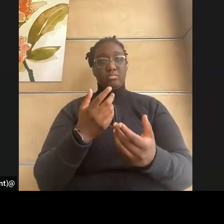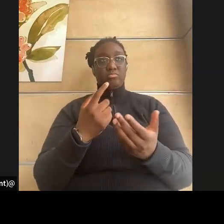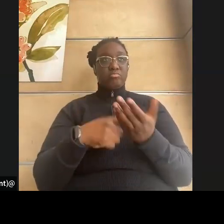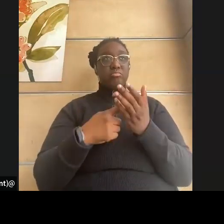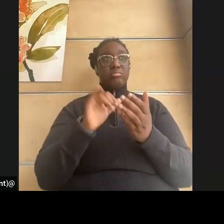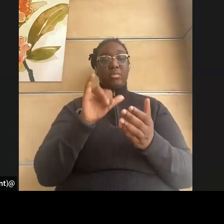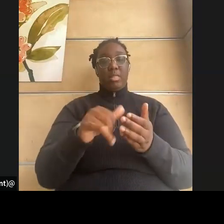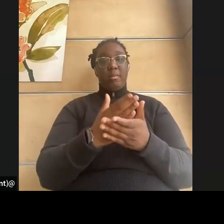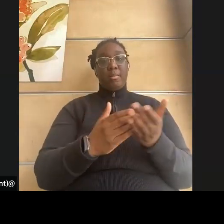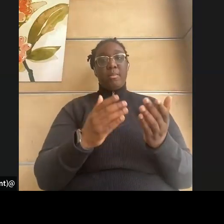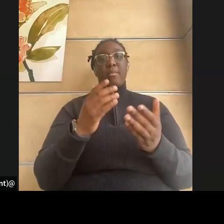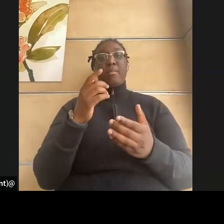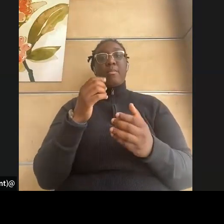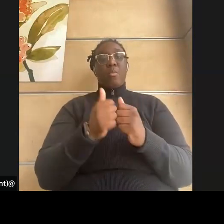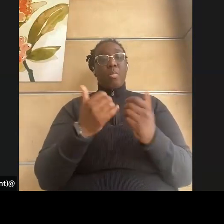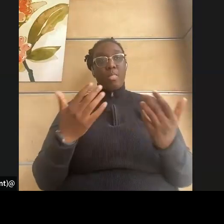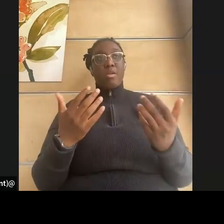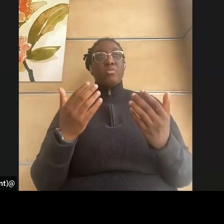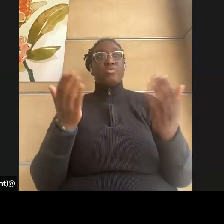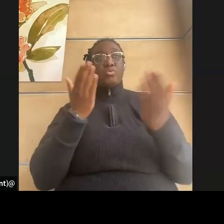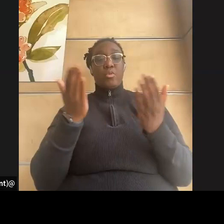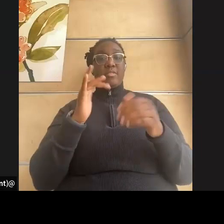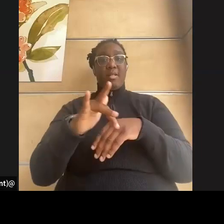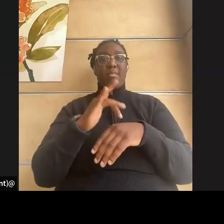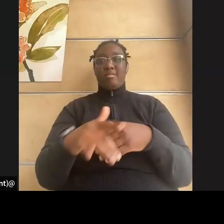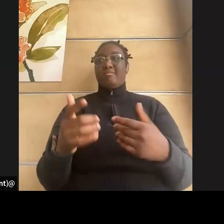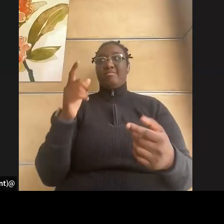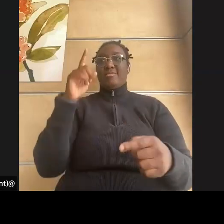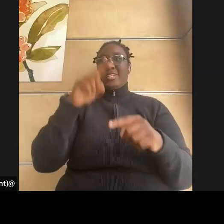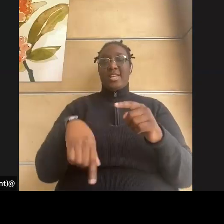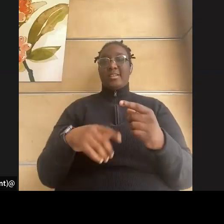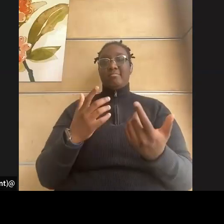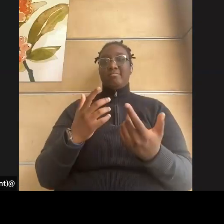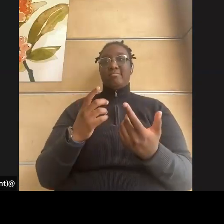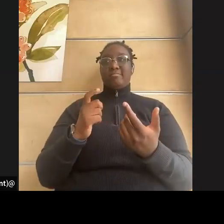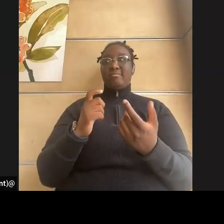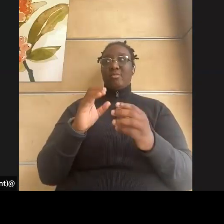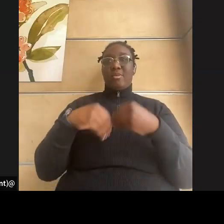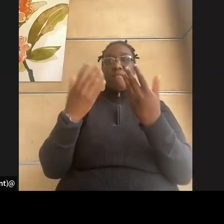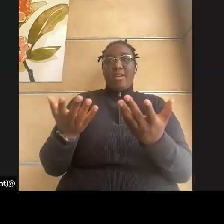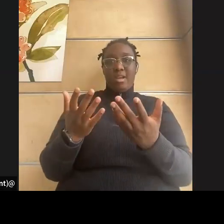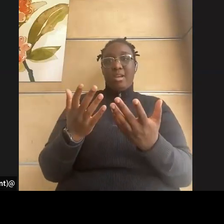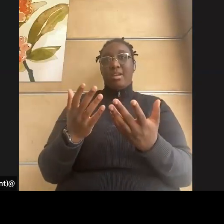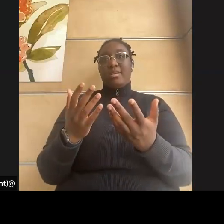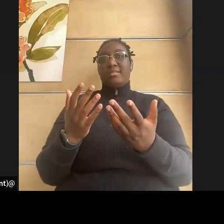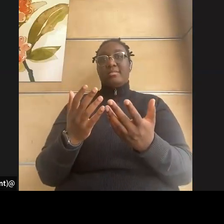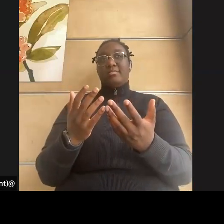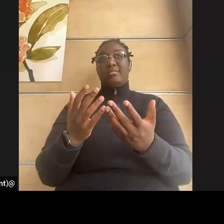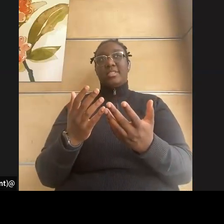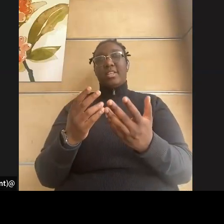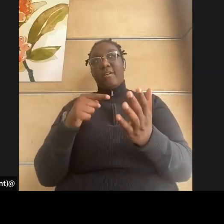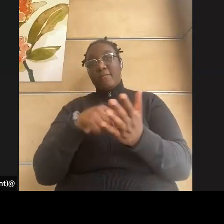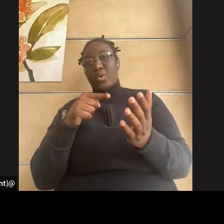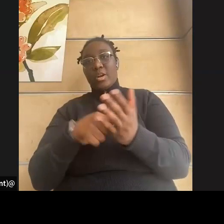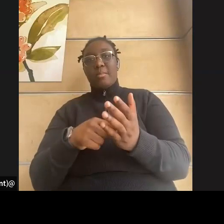without any service available, we can't even get people connected to the Affordable Connectivity Program or digital